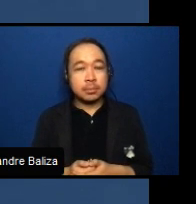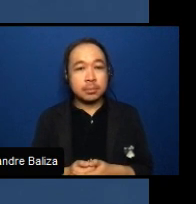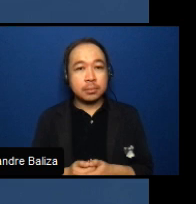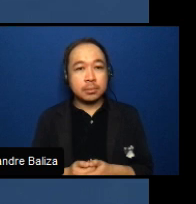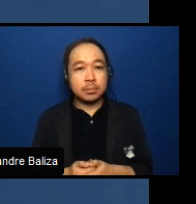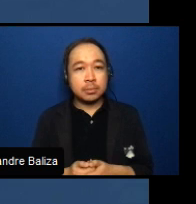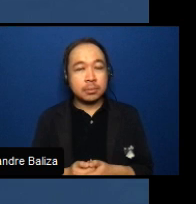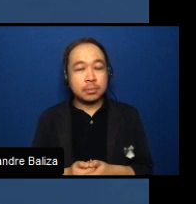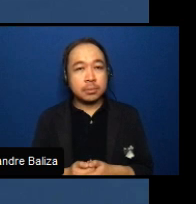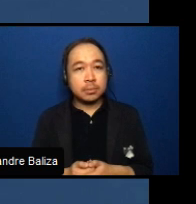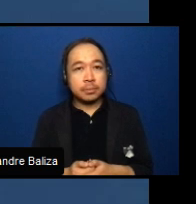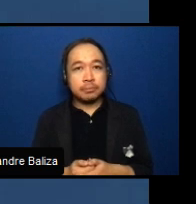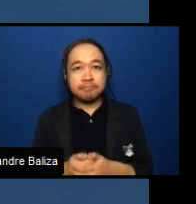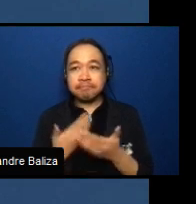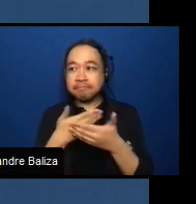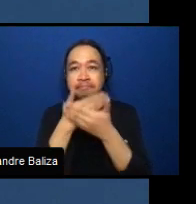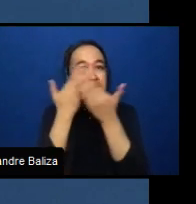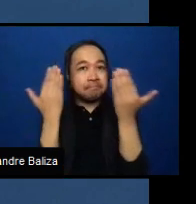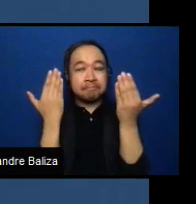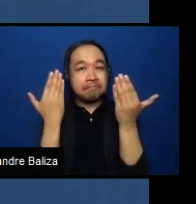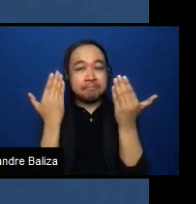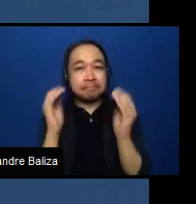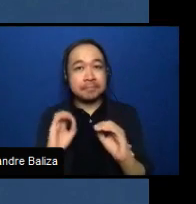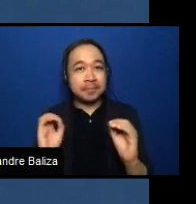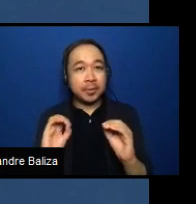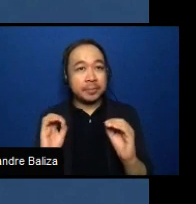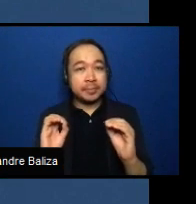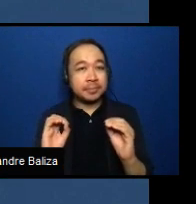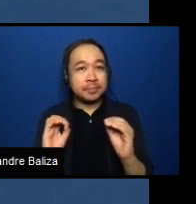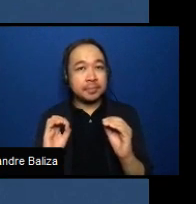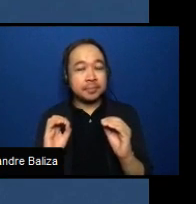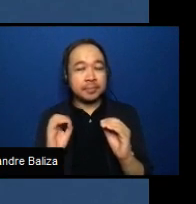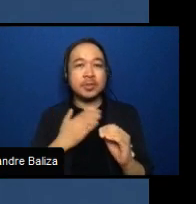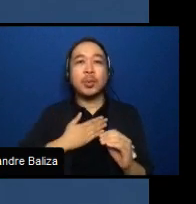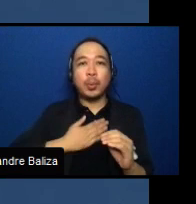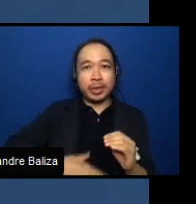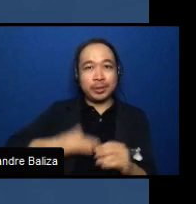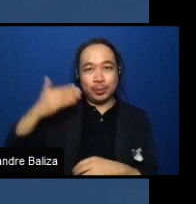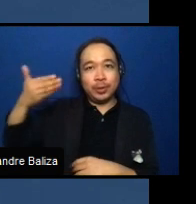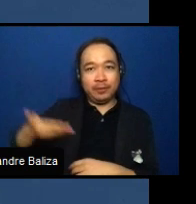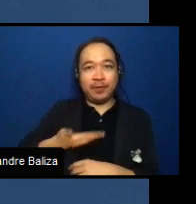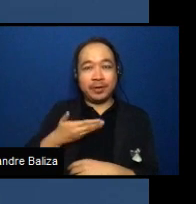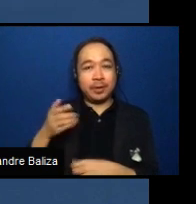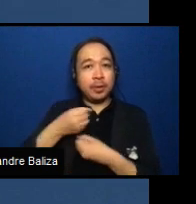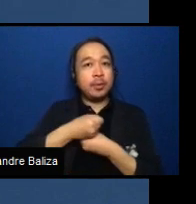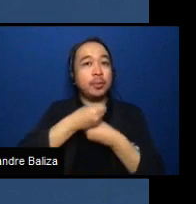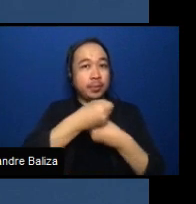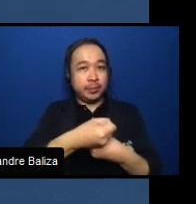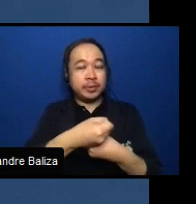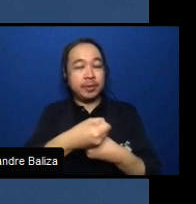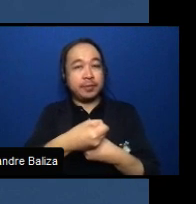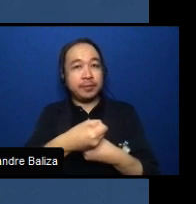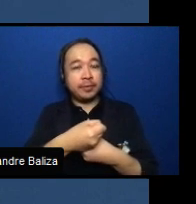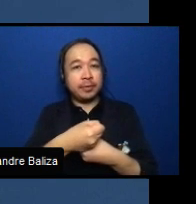It appears not the case. So I wish to now invite the representative of the